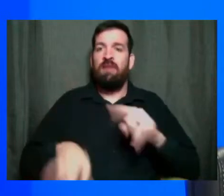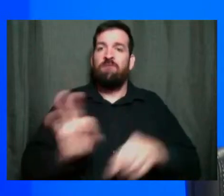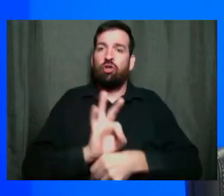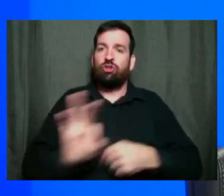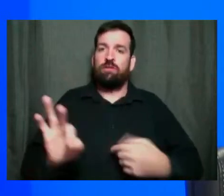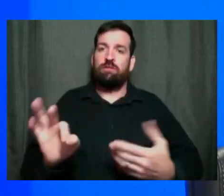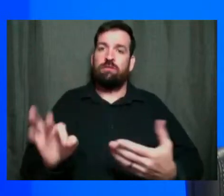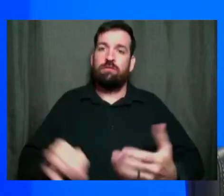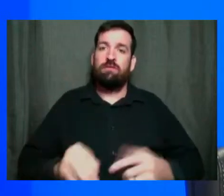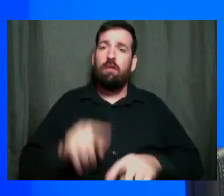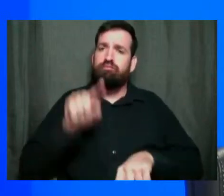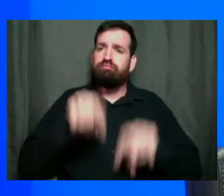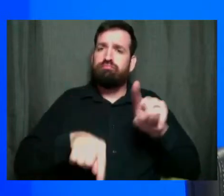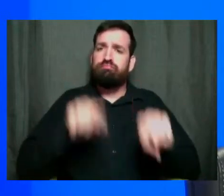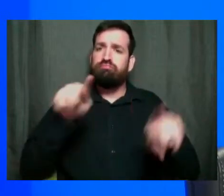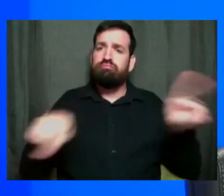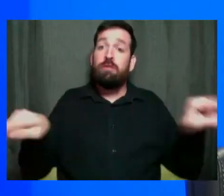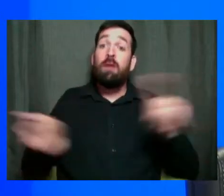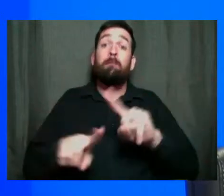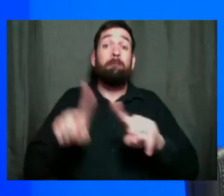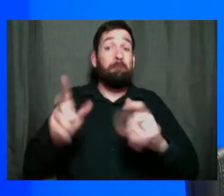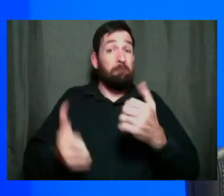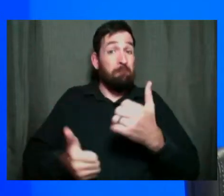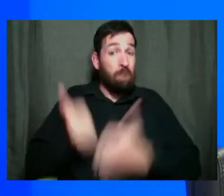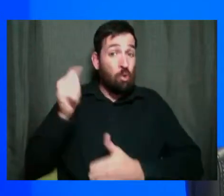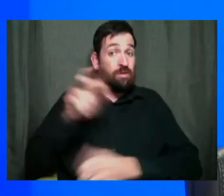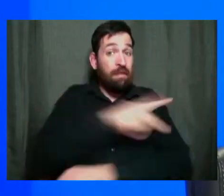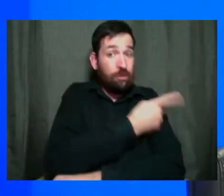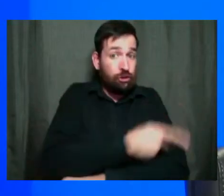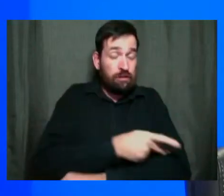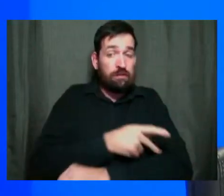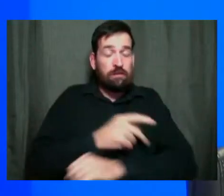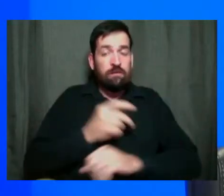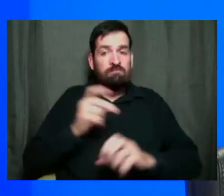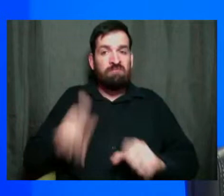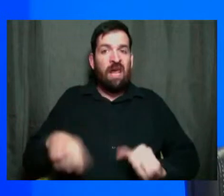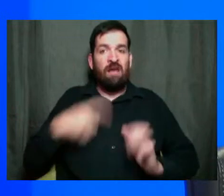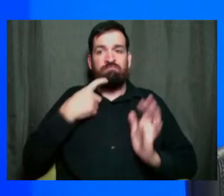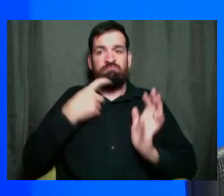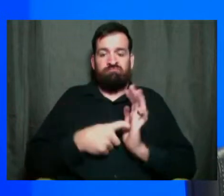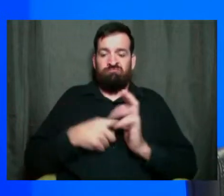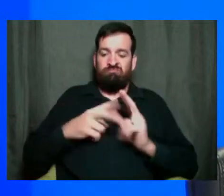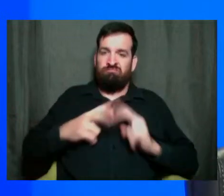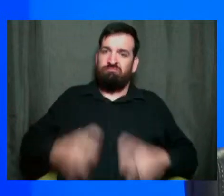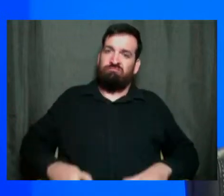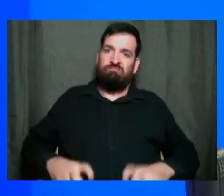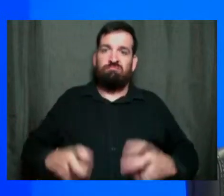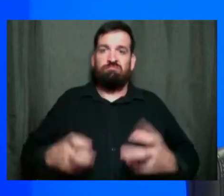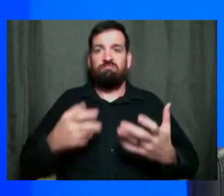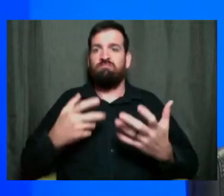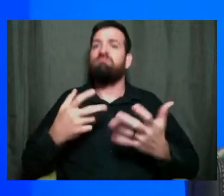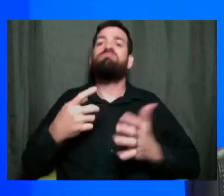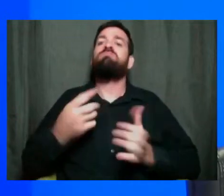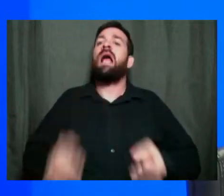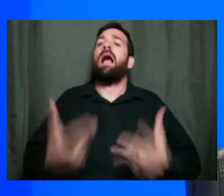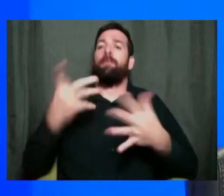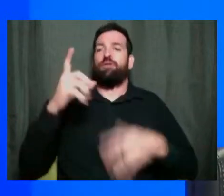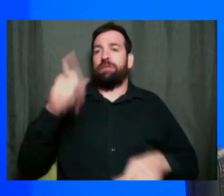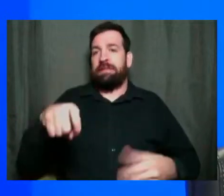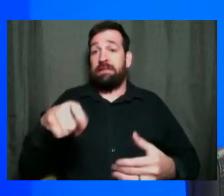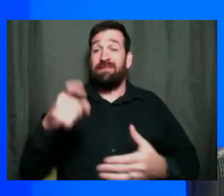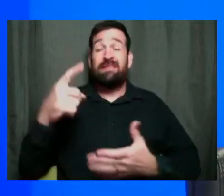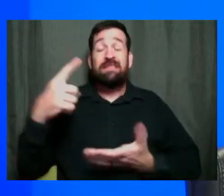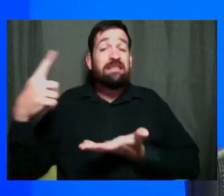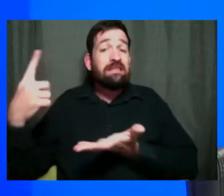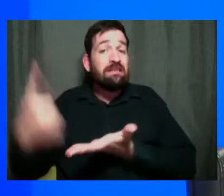and by and large, most patients can tell when they are at that point or what they truly need. Sometimes they